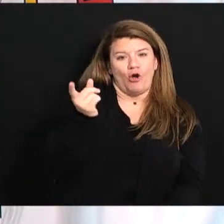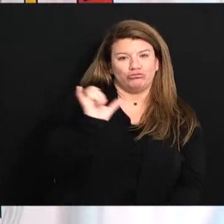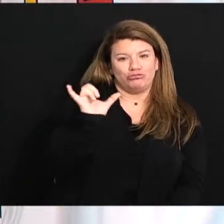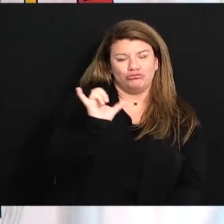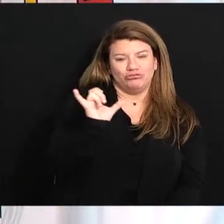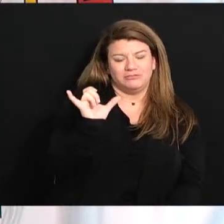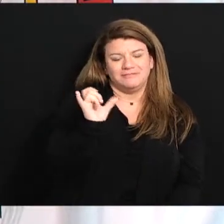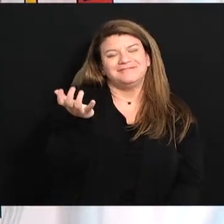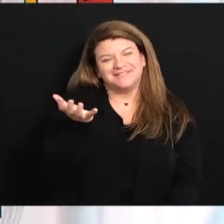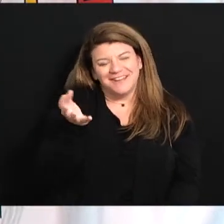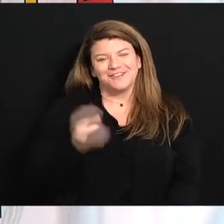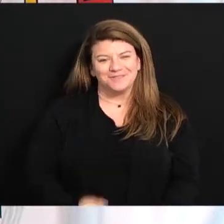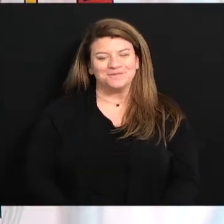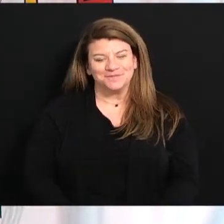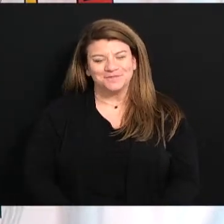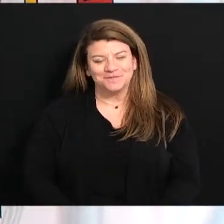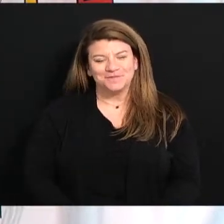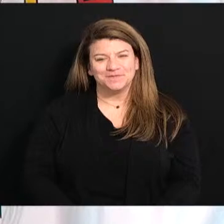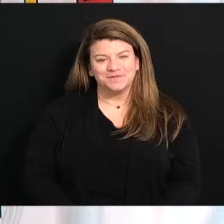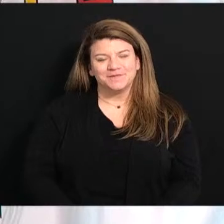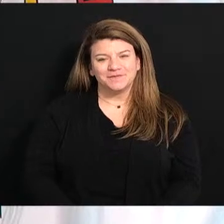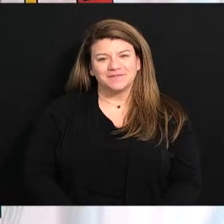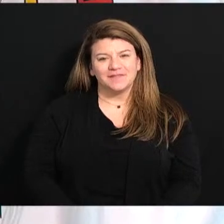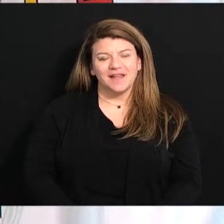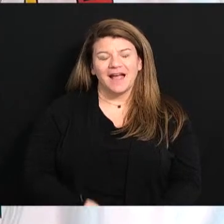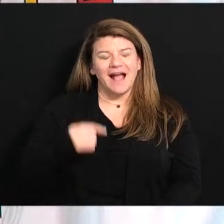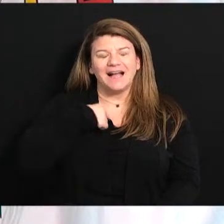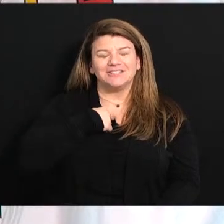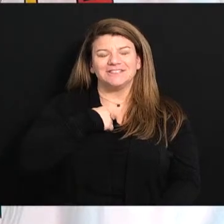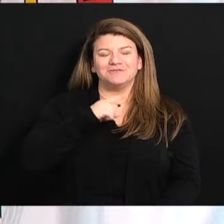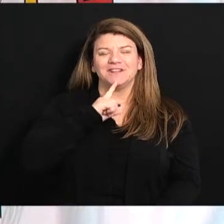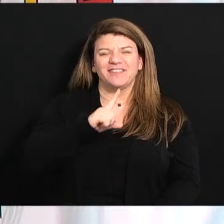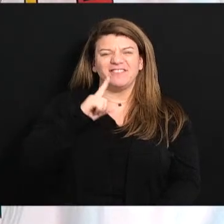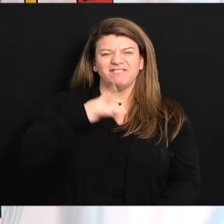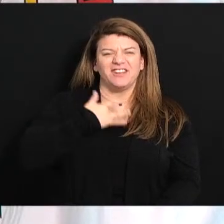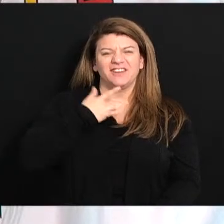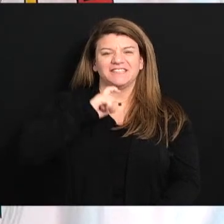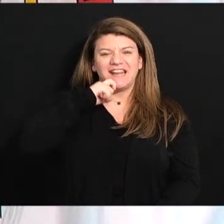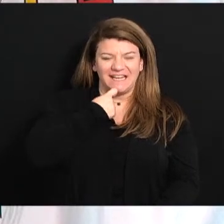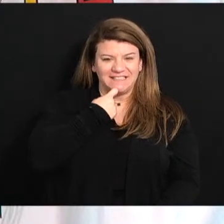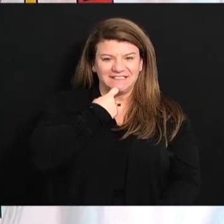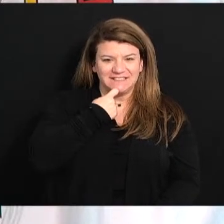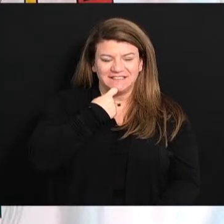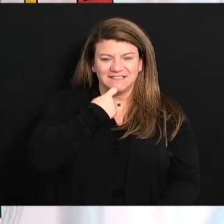everything, and I just think it's neat stuff,